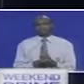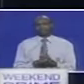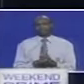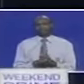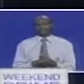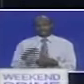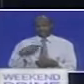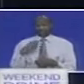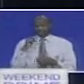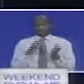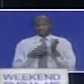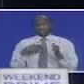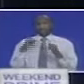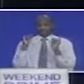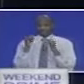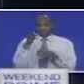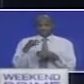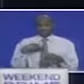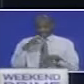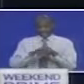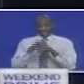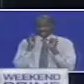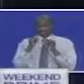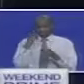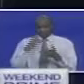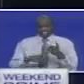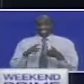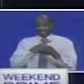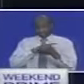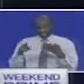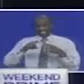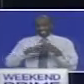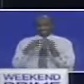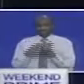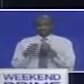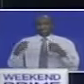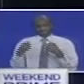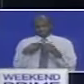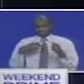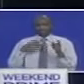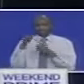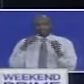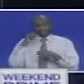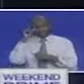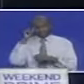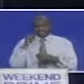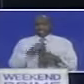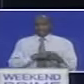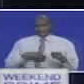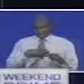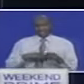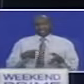Let's bring you up to date with some news we're getting this evening. The week is beginning with tragedy for travelers along the Mombasa-Malindi